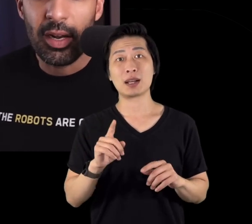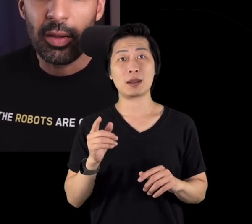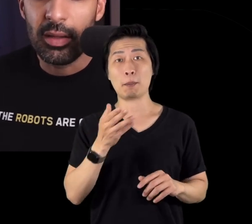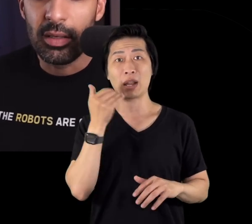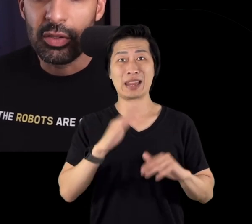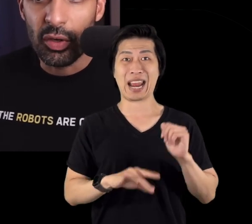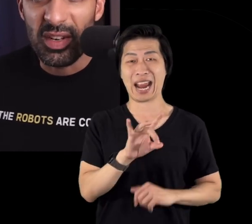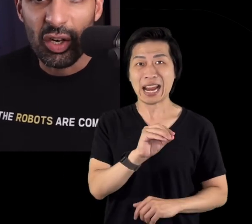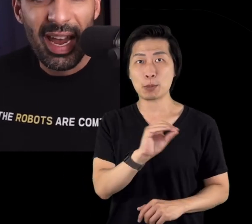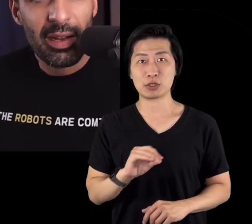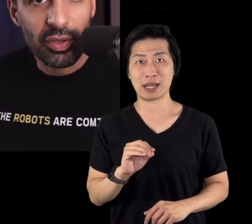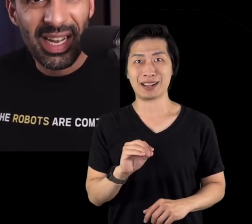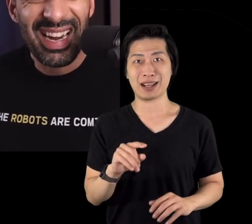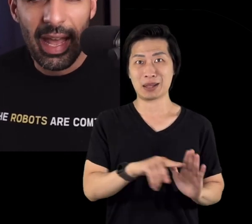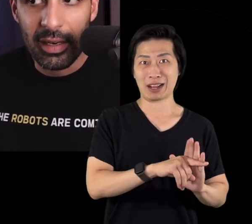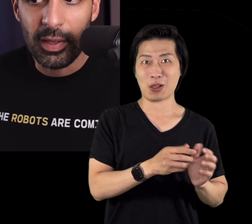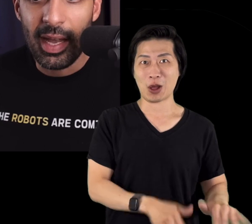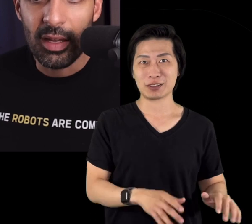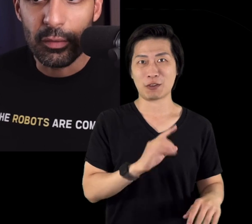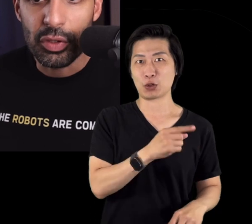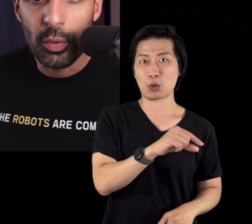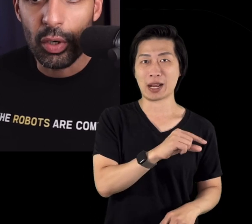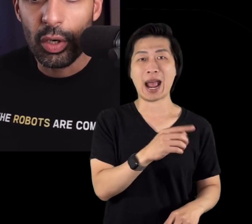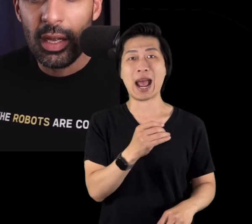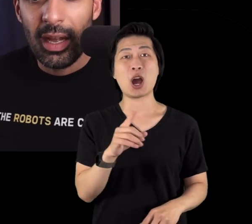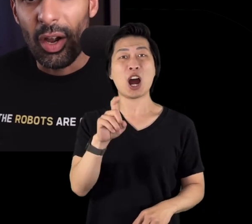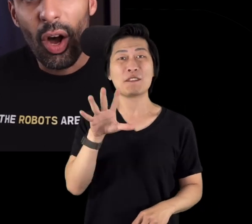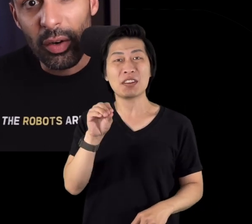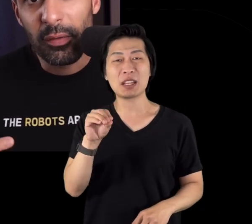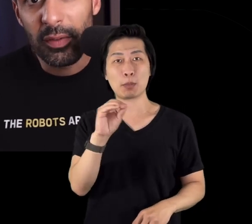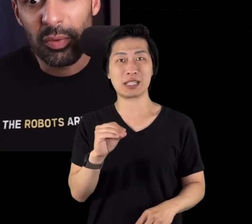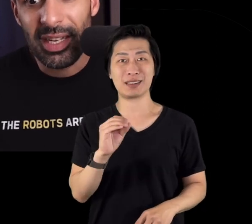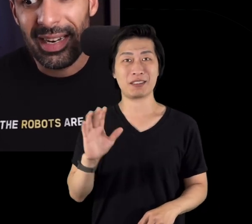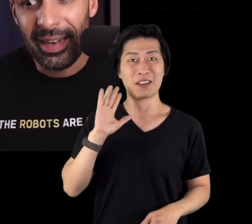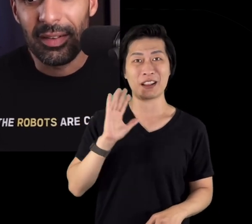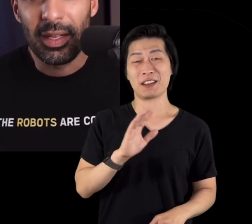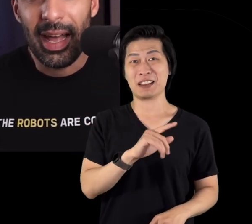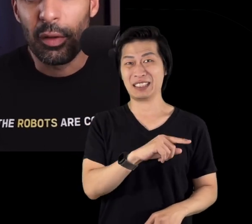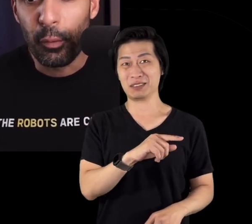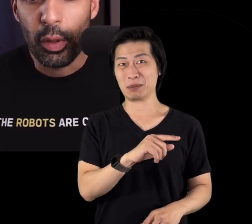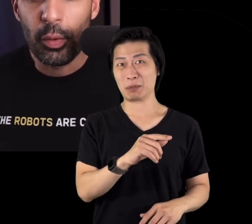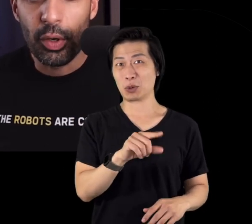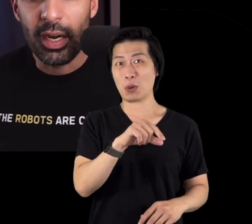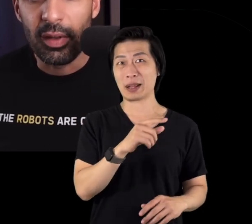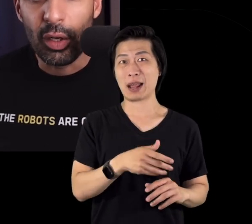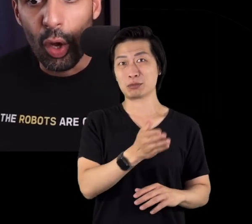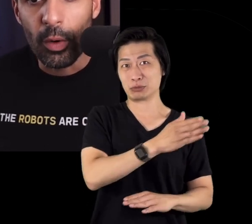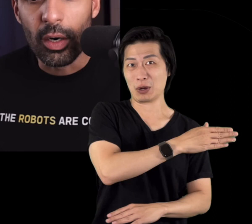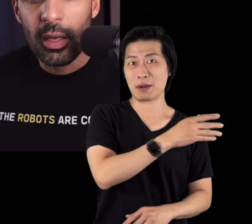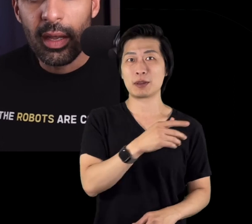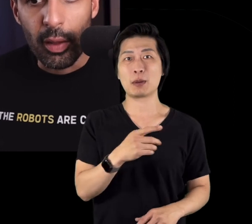drastically better than the sort of near 80% negative that they had in the first quarter and 150% negative that they had in the fourth quarter, and